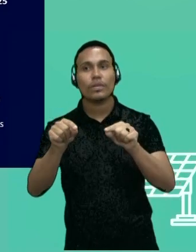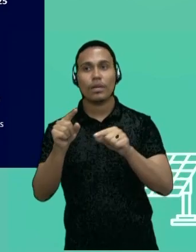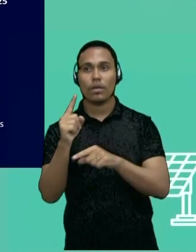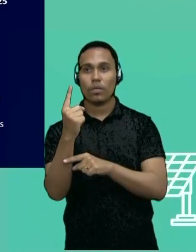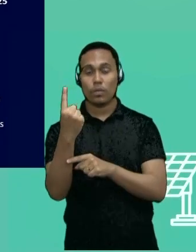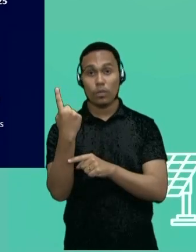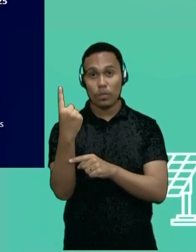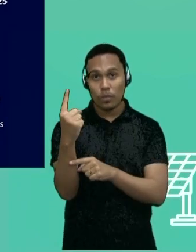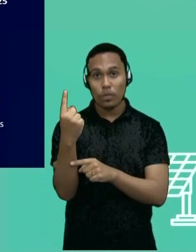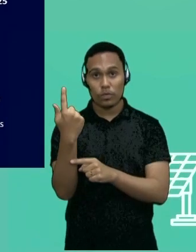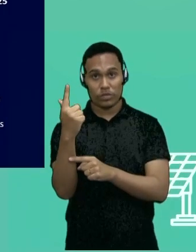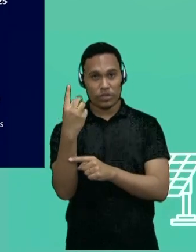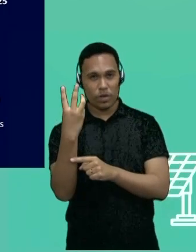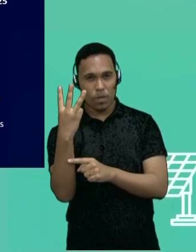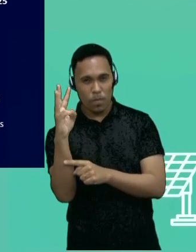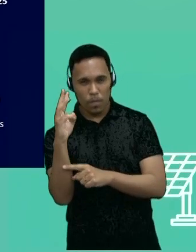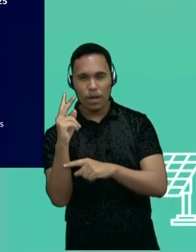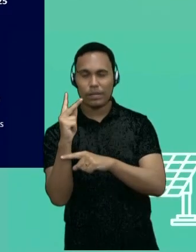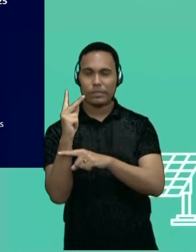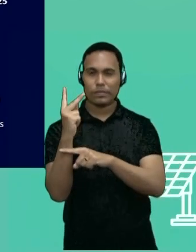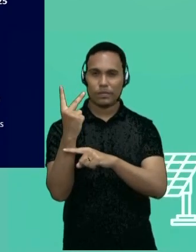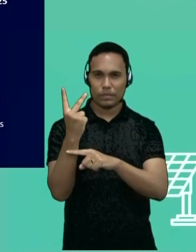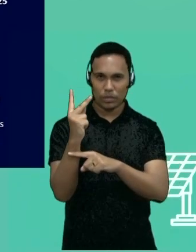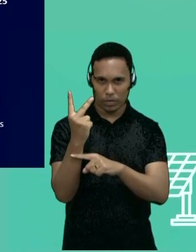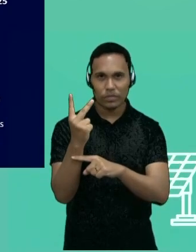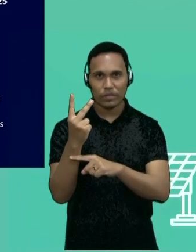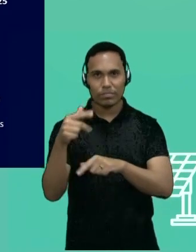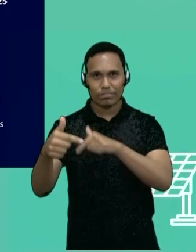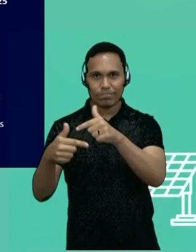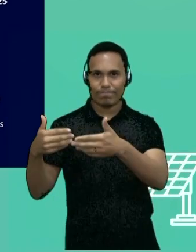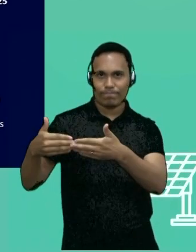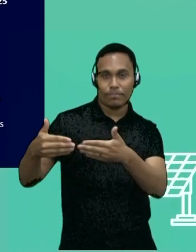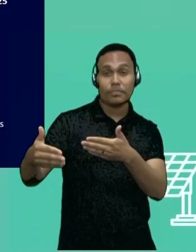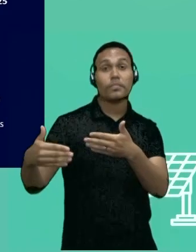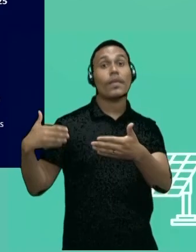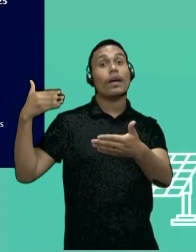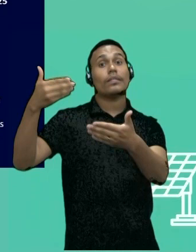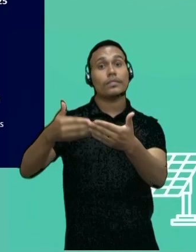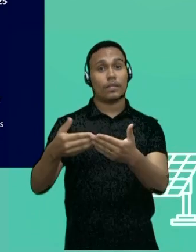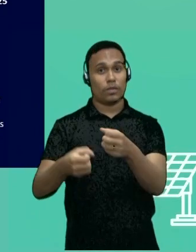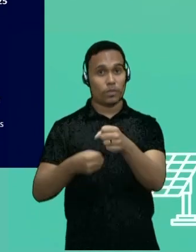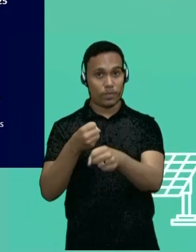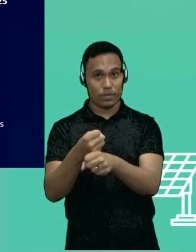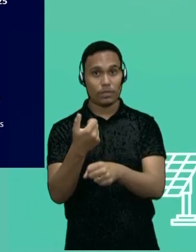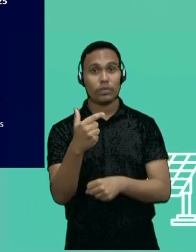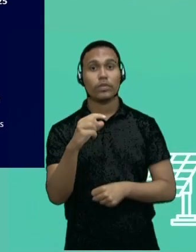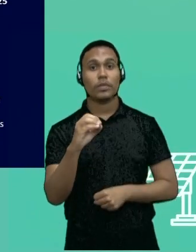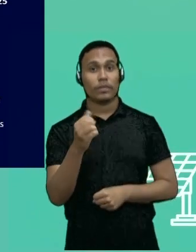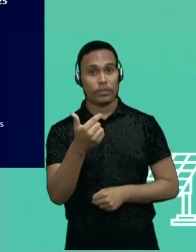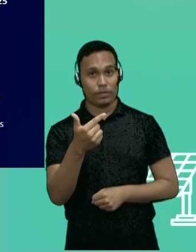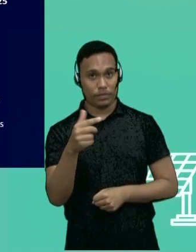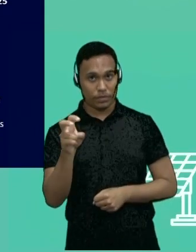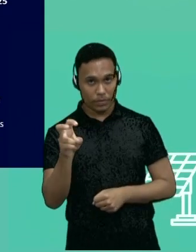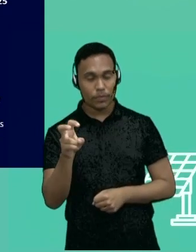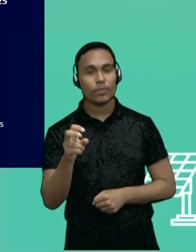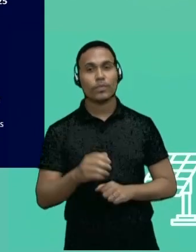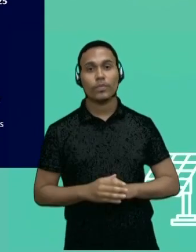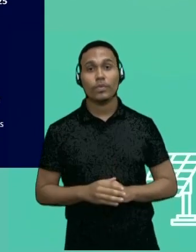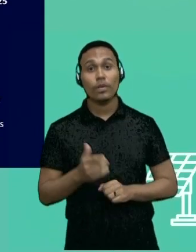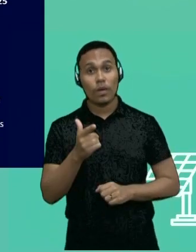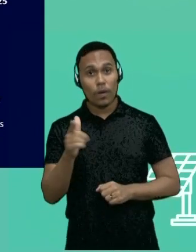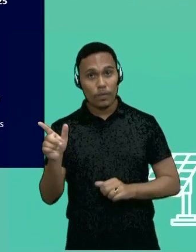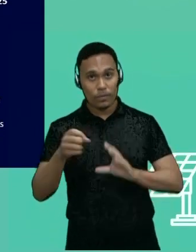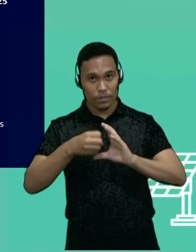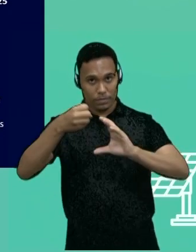in construction or operational by 2025. Another very important element as an add-on to the current business model, which